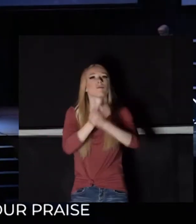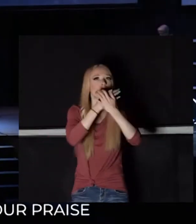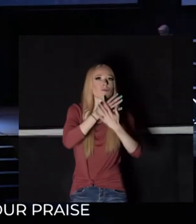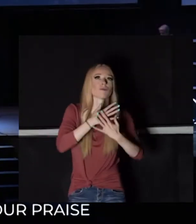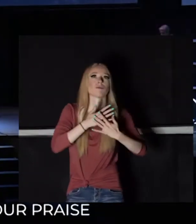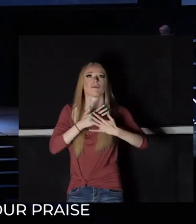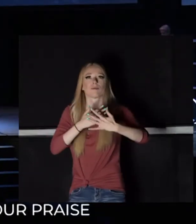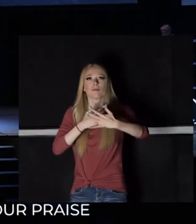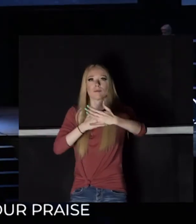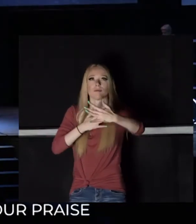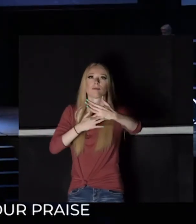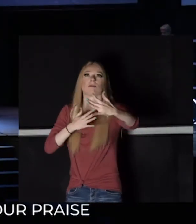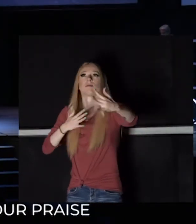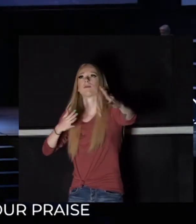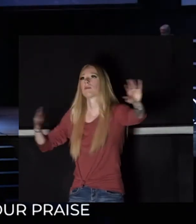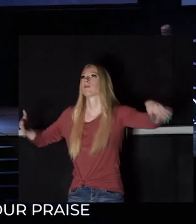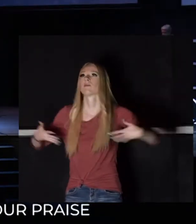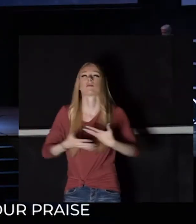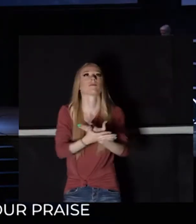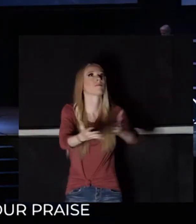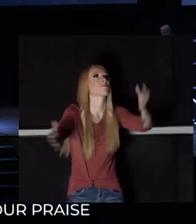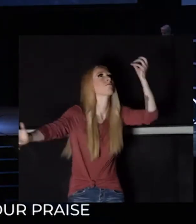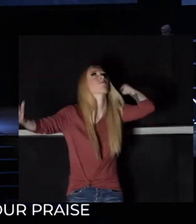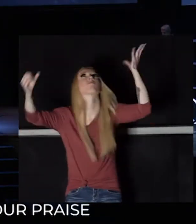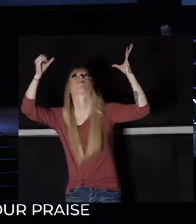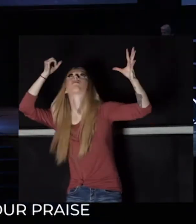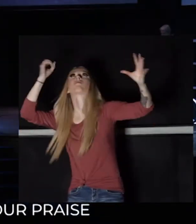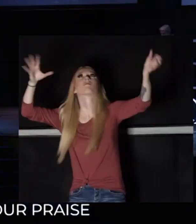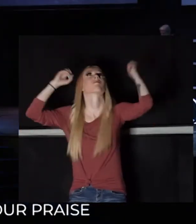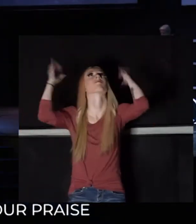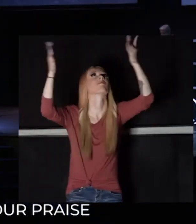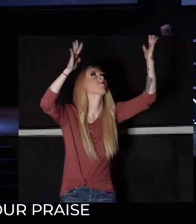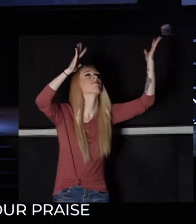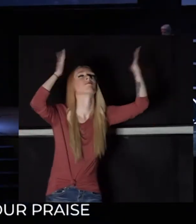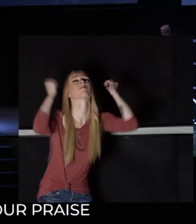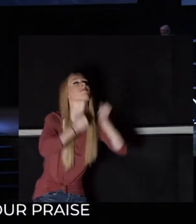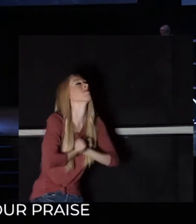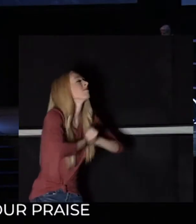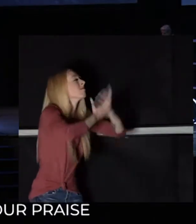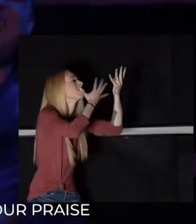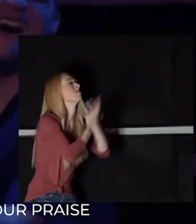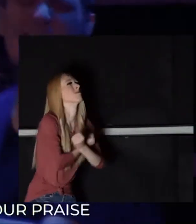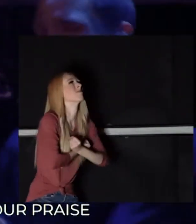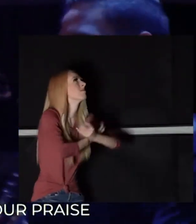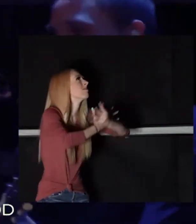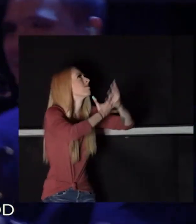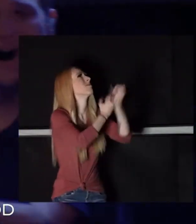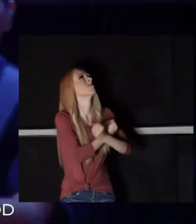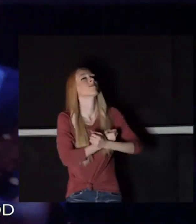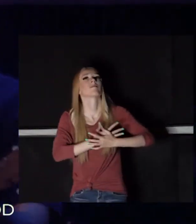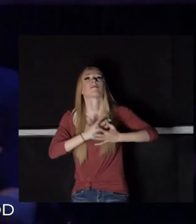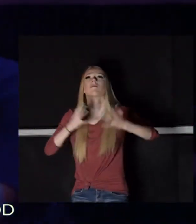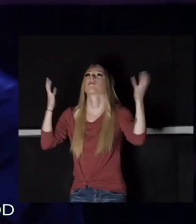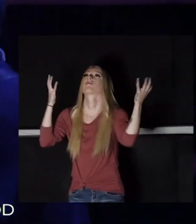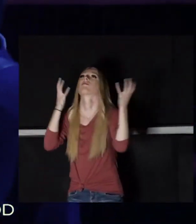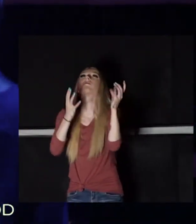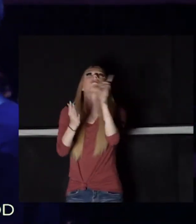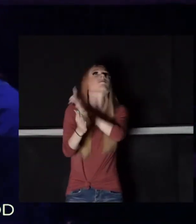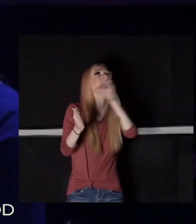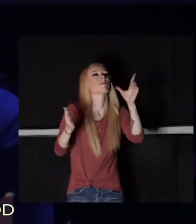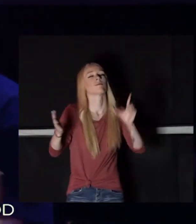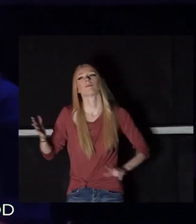forevermore. For endless days we will see you. Come on. And